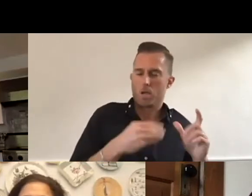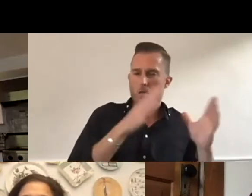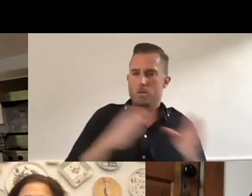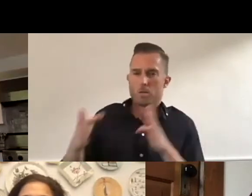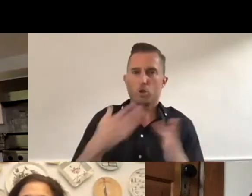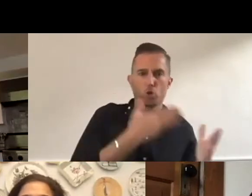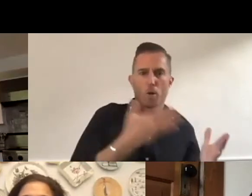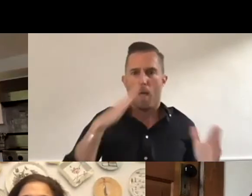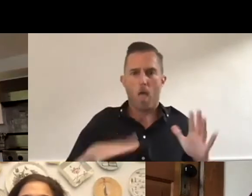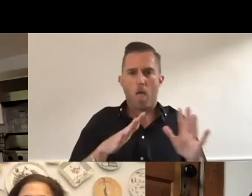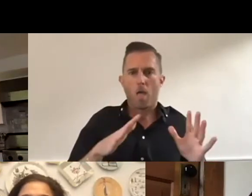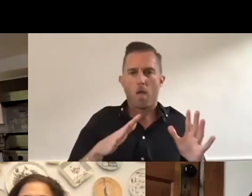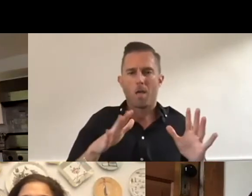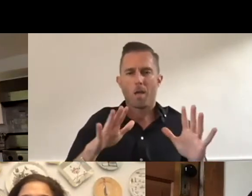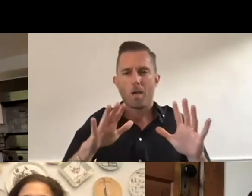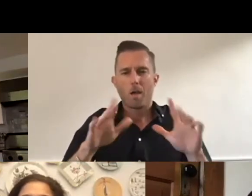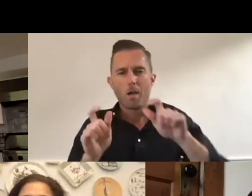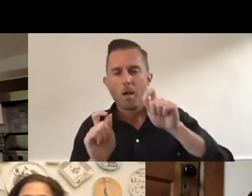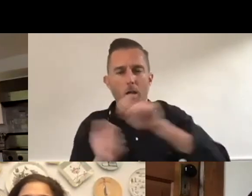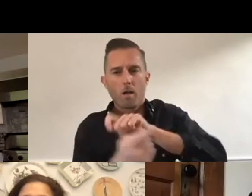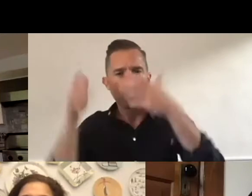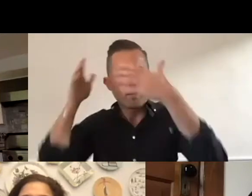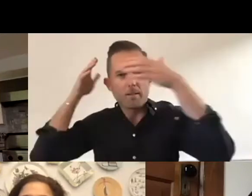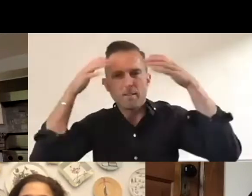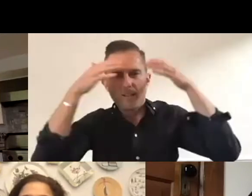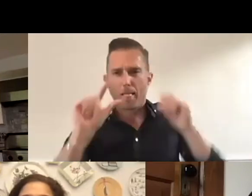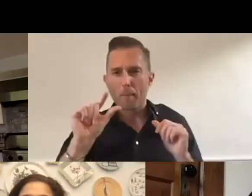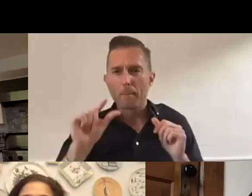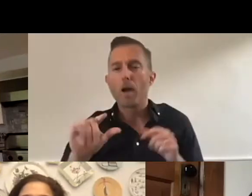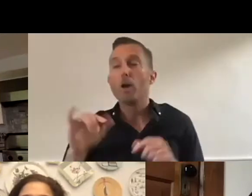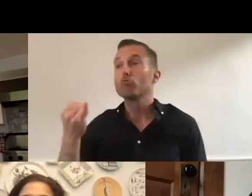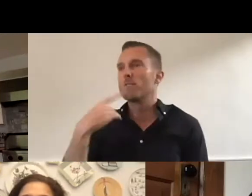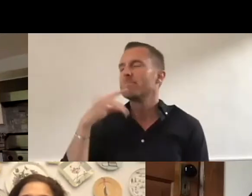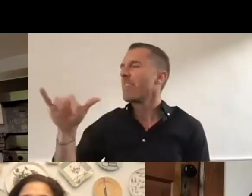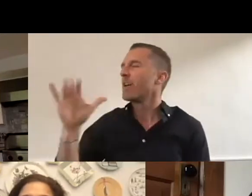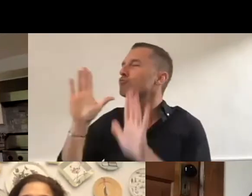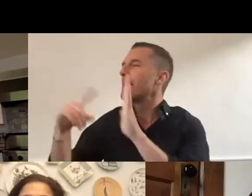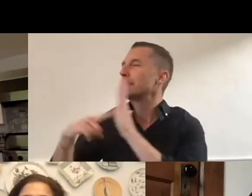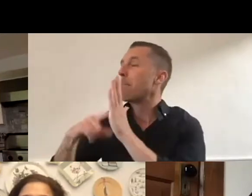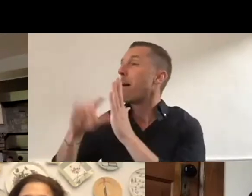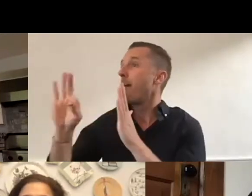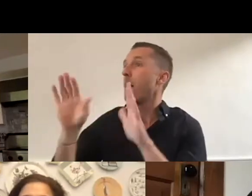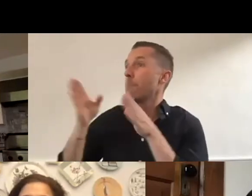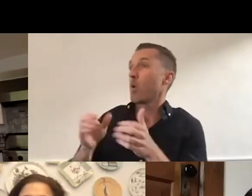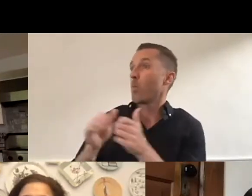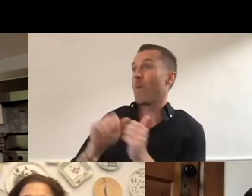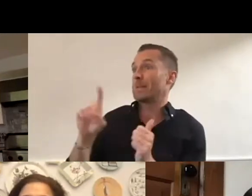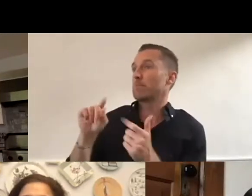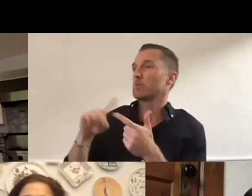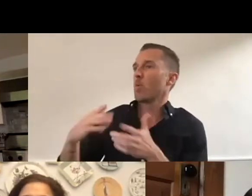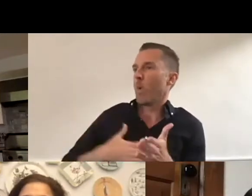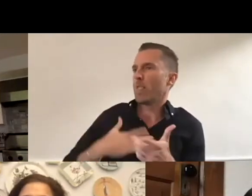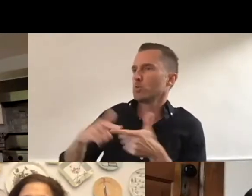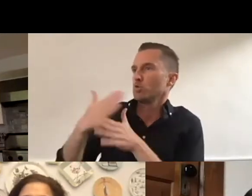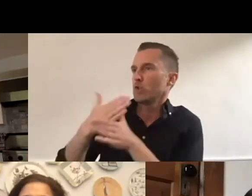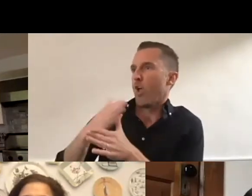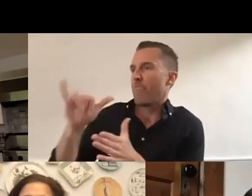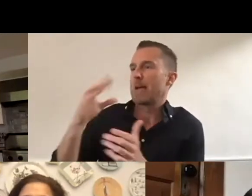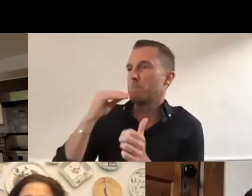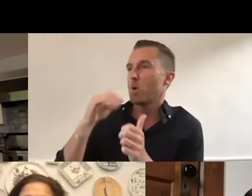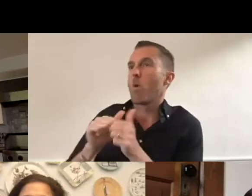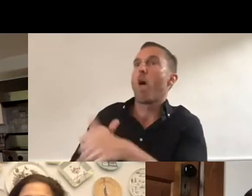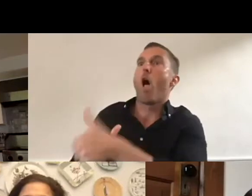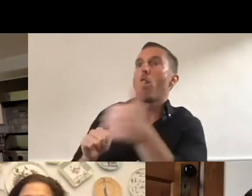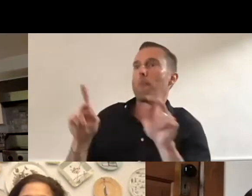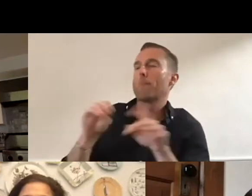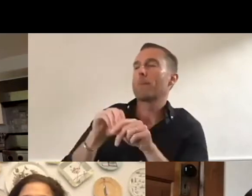great example of how someone, with a disability and who's willing to share that and with the others in the writing room can